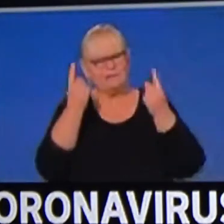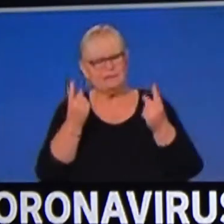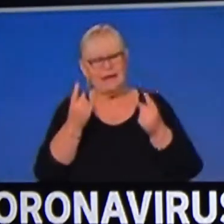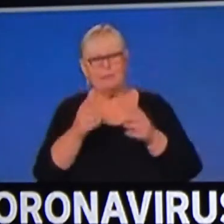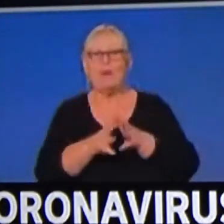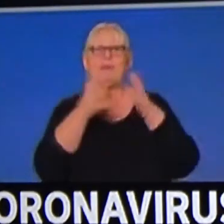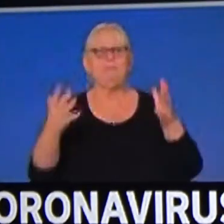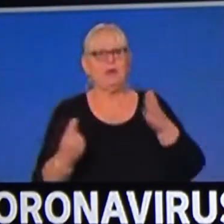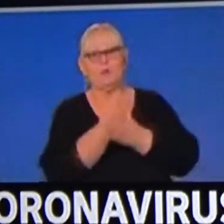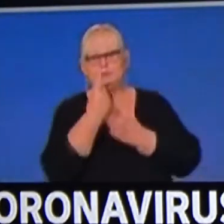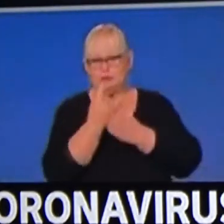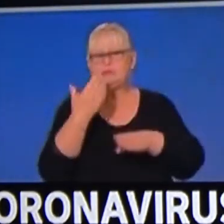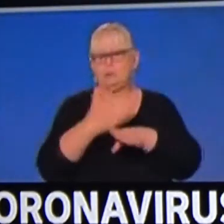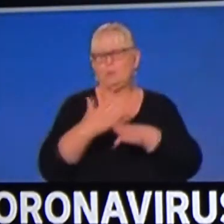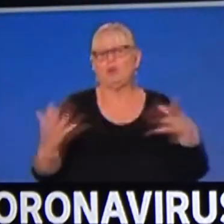opportunity we have together.